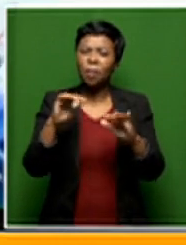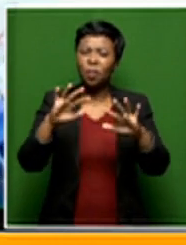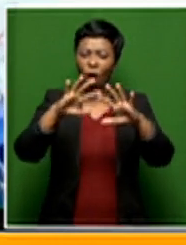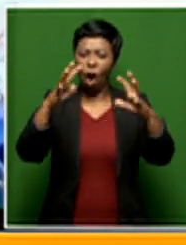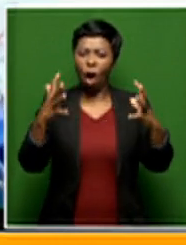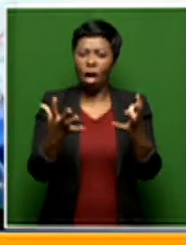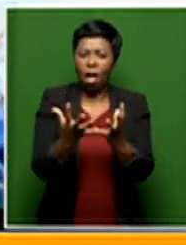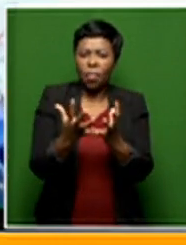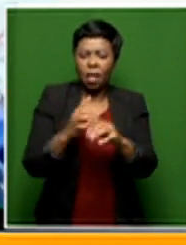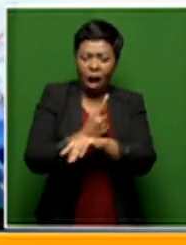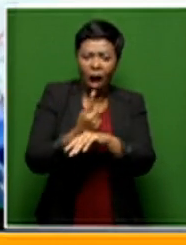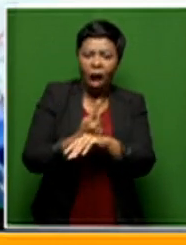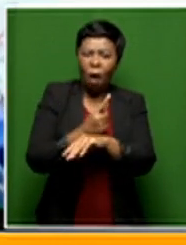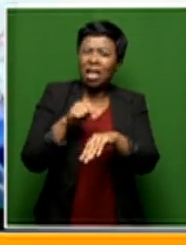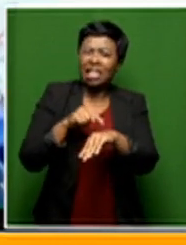and why it's so important.